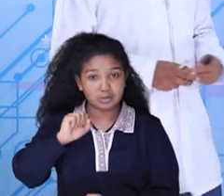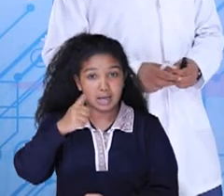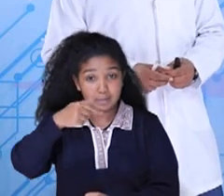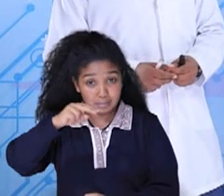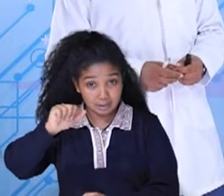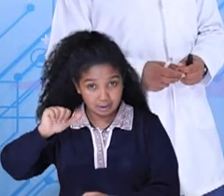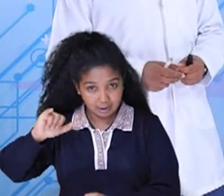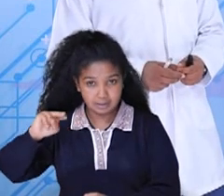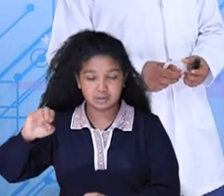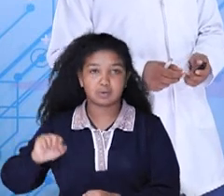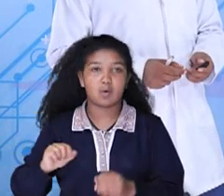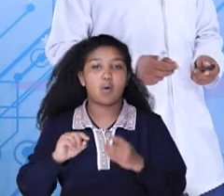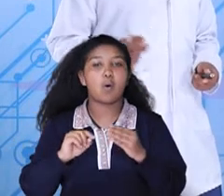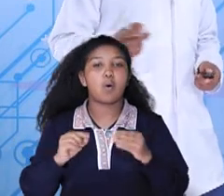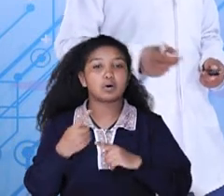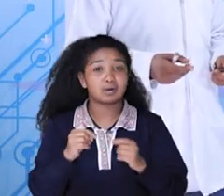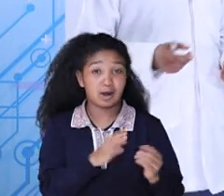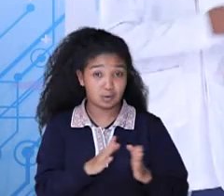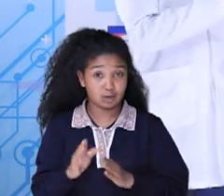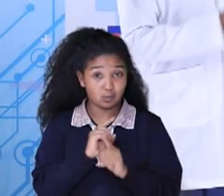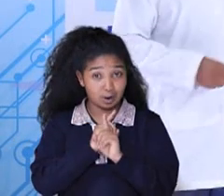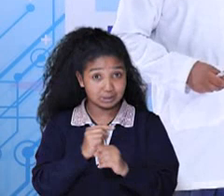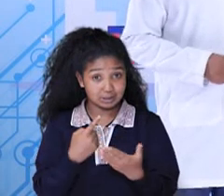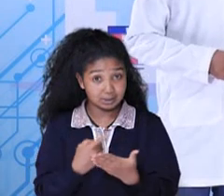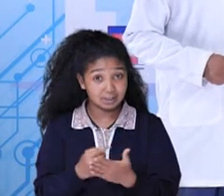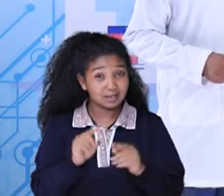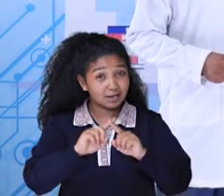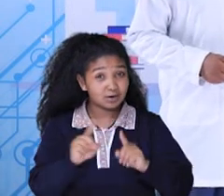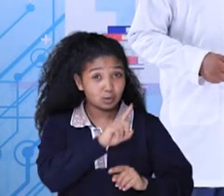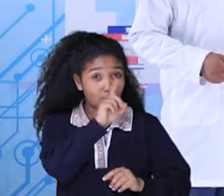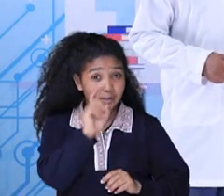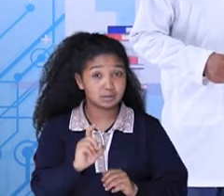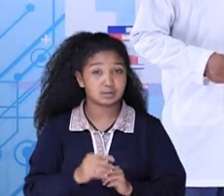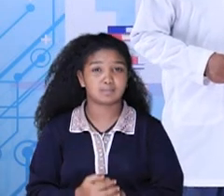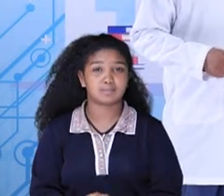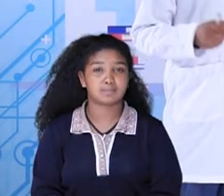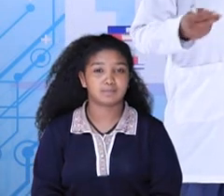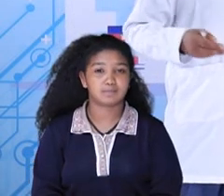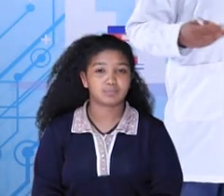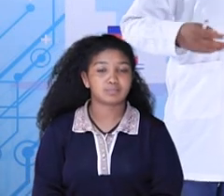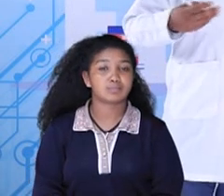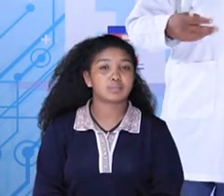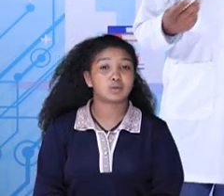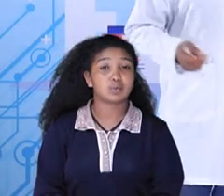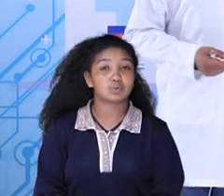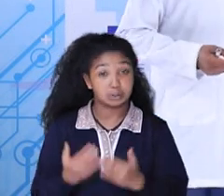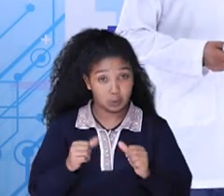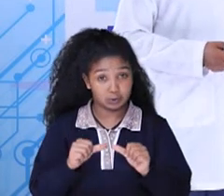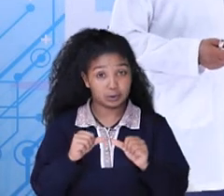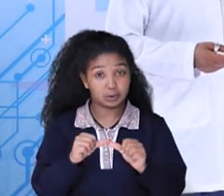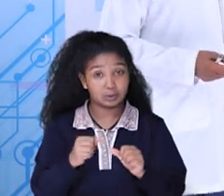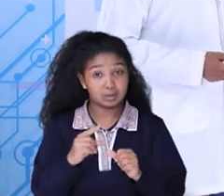so on? Are you ready to answer those different questions? So just